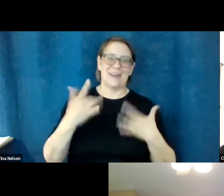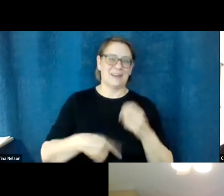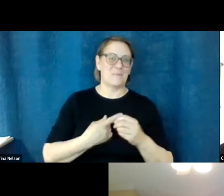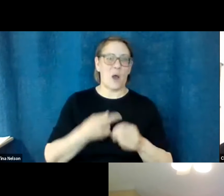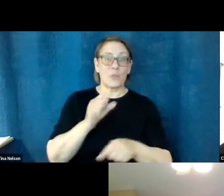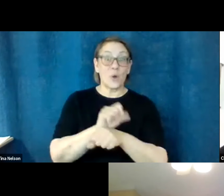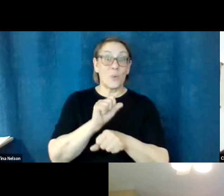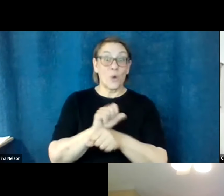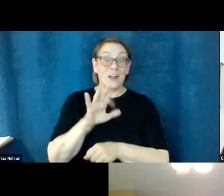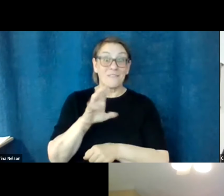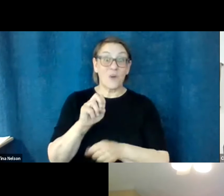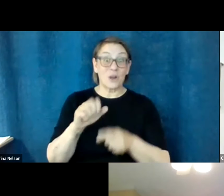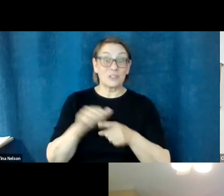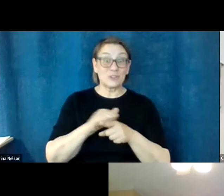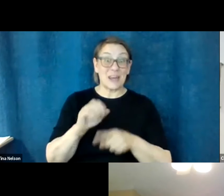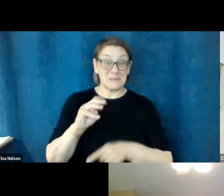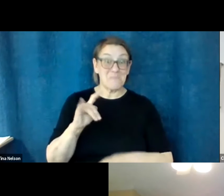training modules as well.